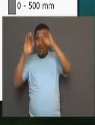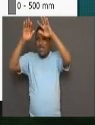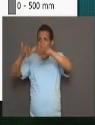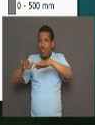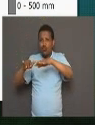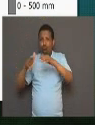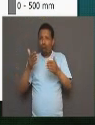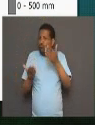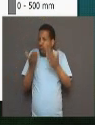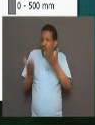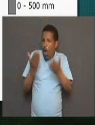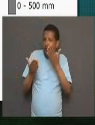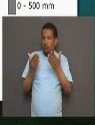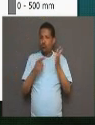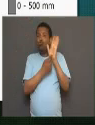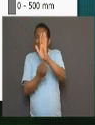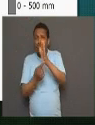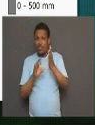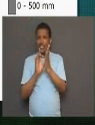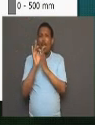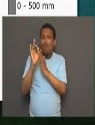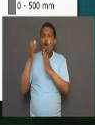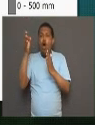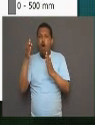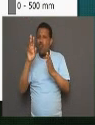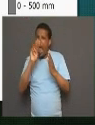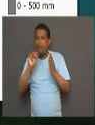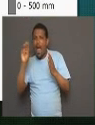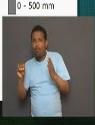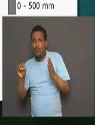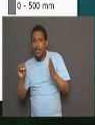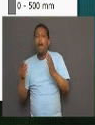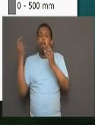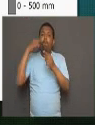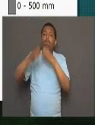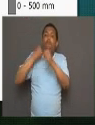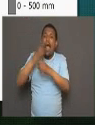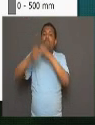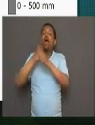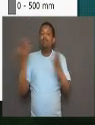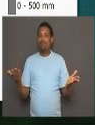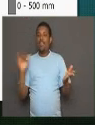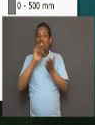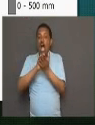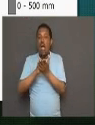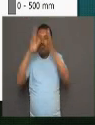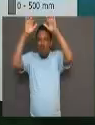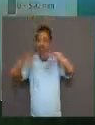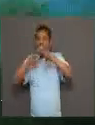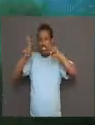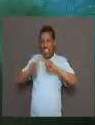might illustrate the number of millimeters per year that fall in different